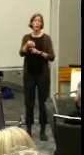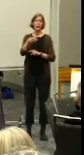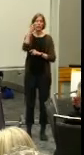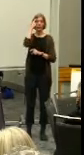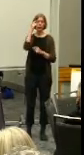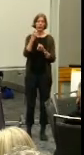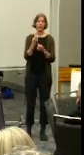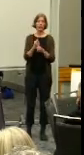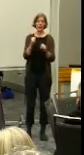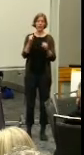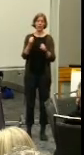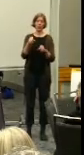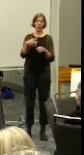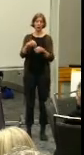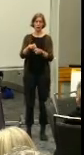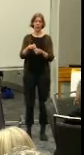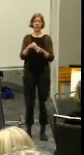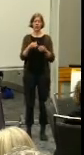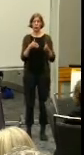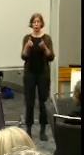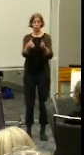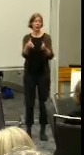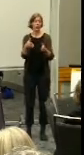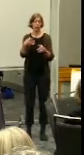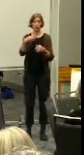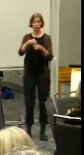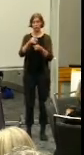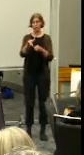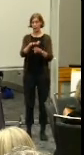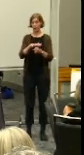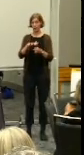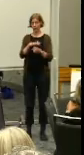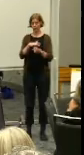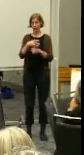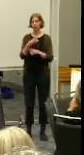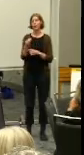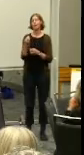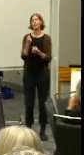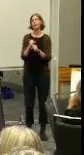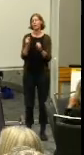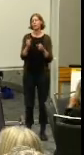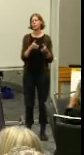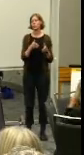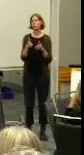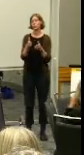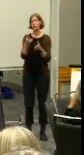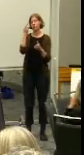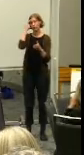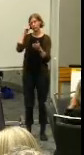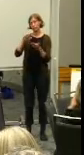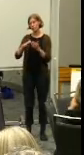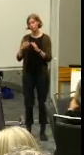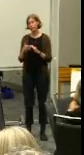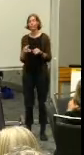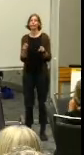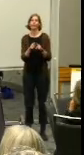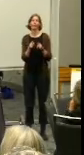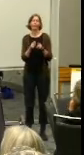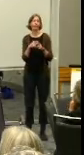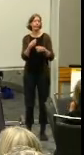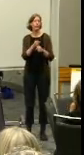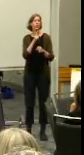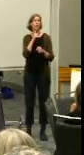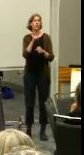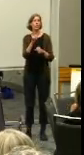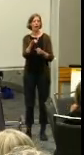good safe streets for the community, and also placemaking and beautification of the area. And so the way they